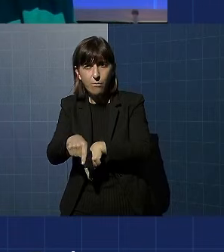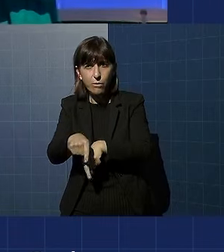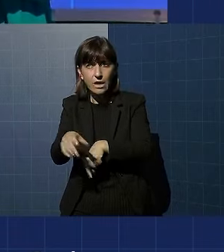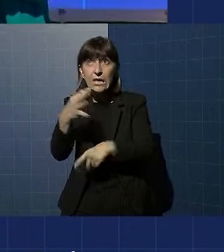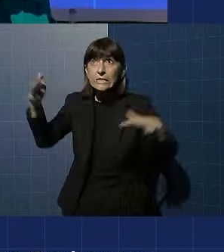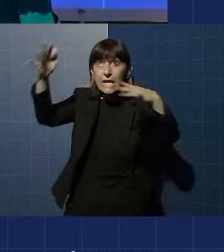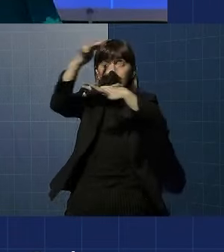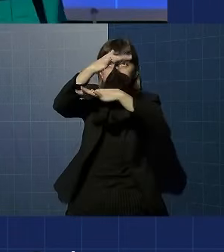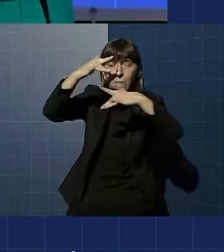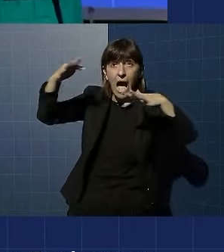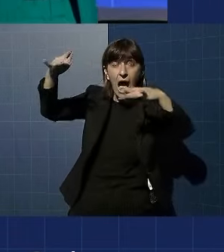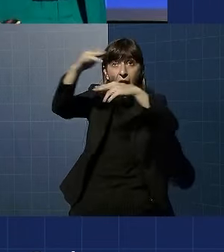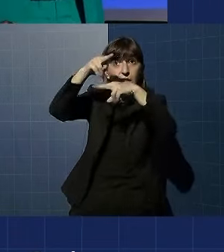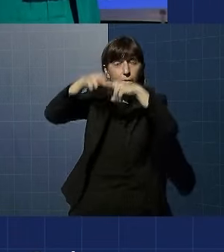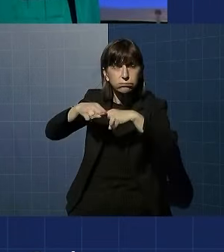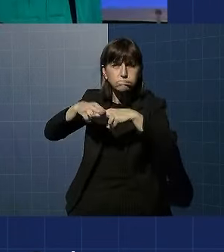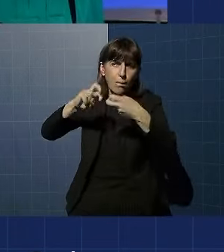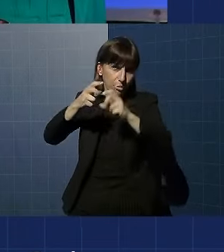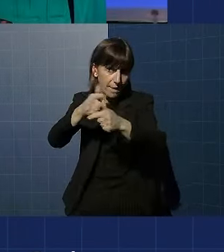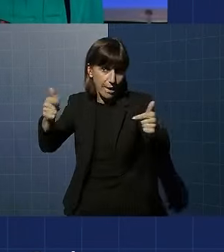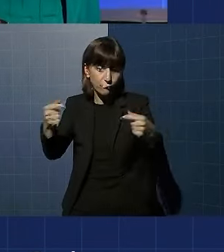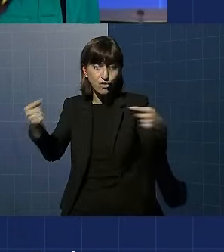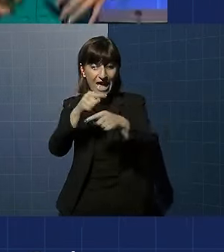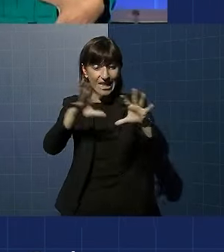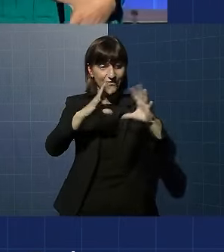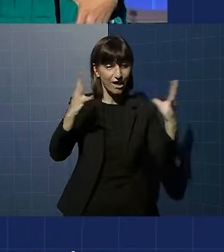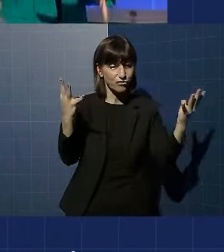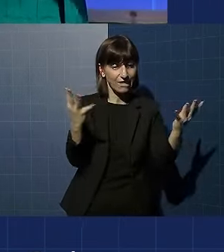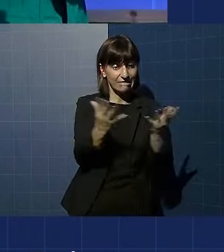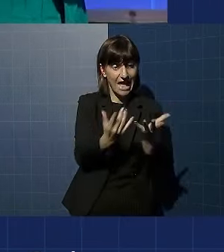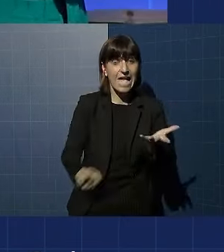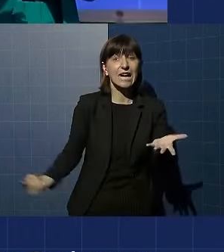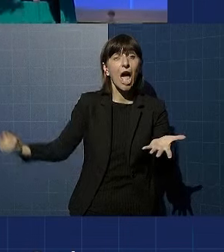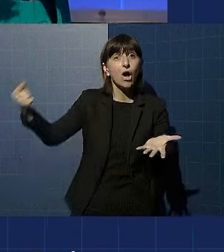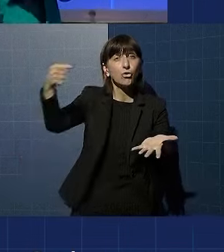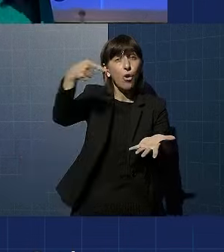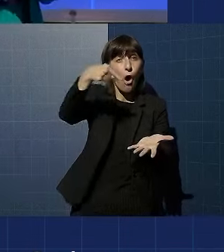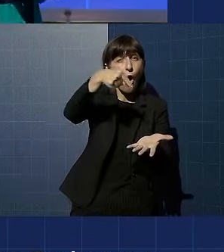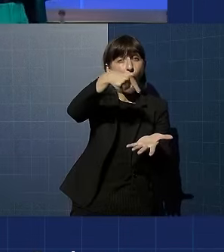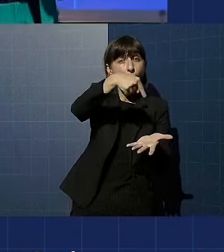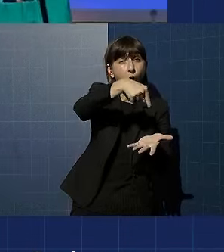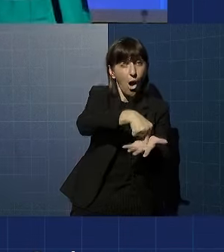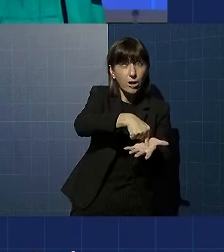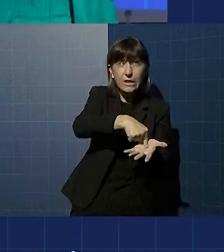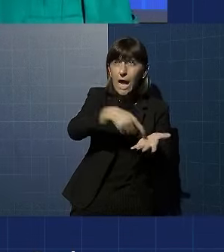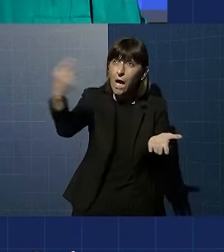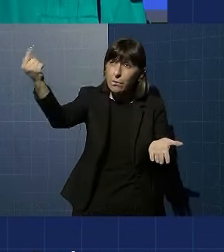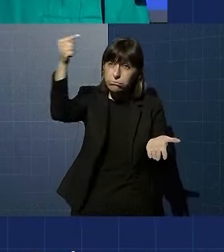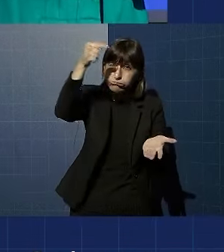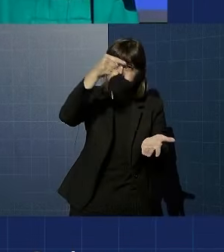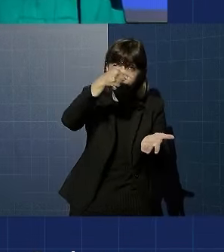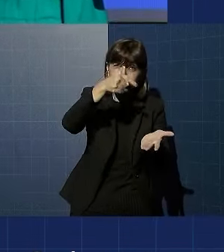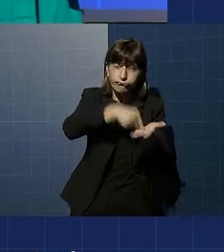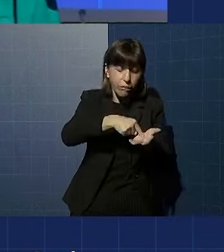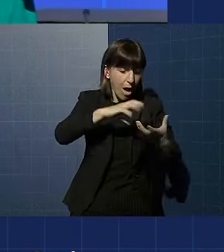situation where there is gravity, they will struggle. Same with the bones. Bones need gravity to have a good